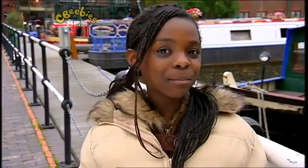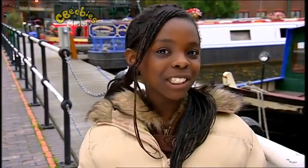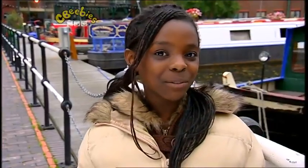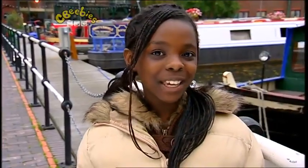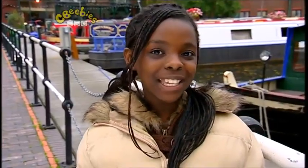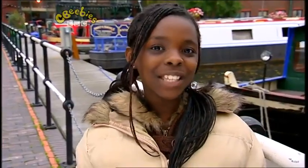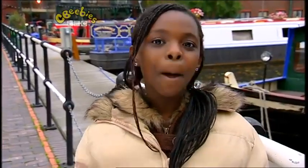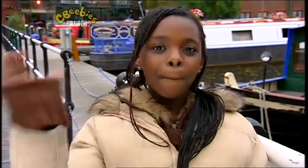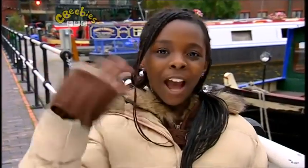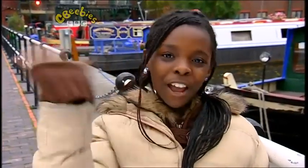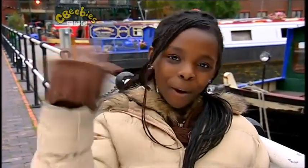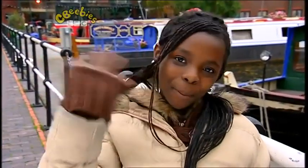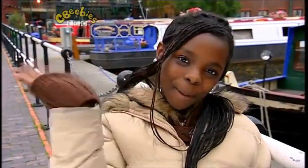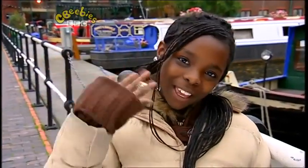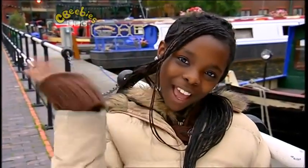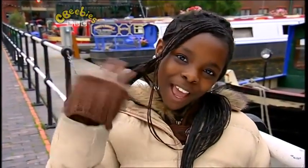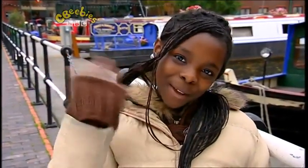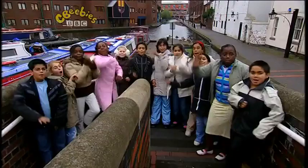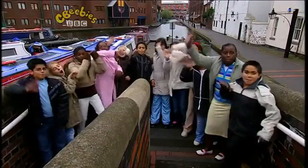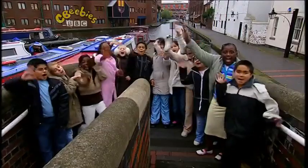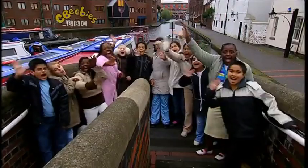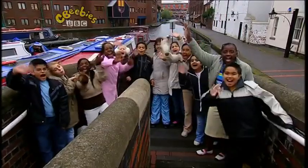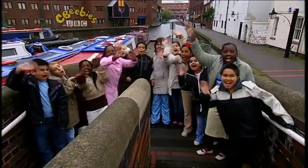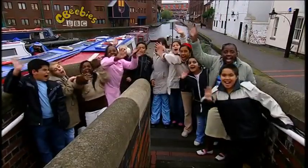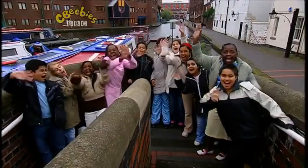Performance as much as we did. Bye from Birmingham!